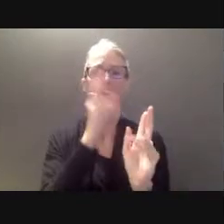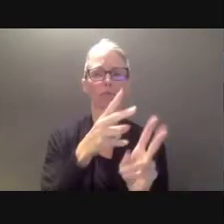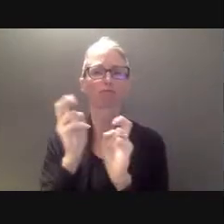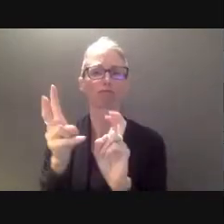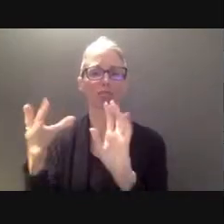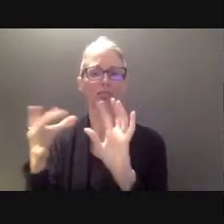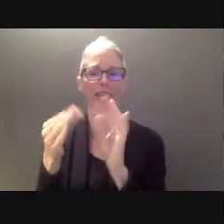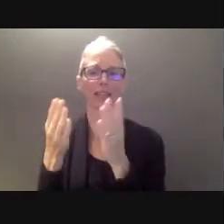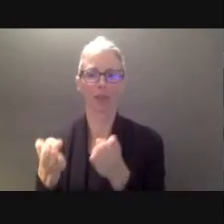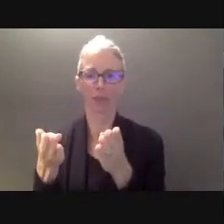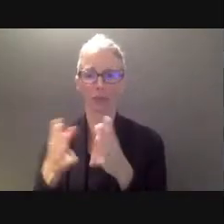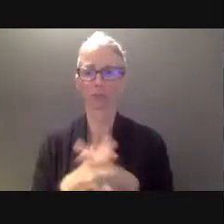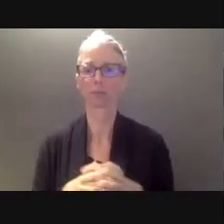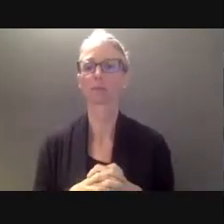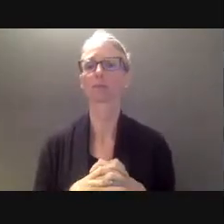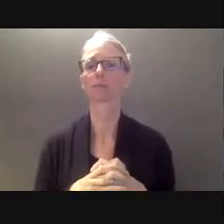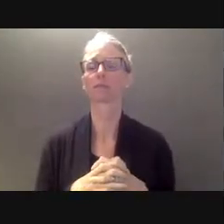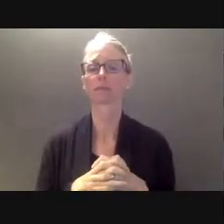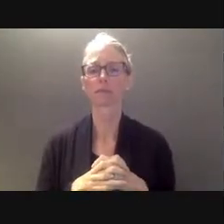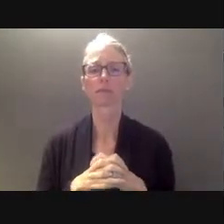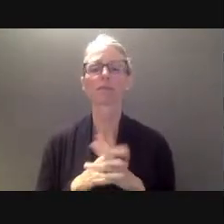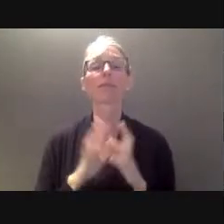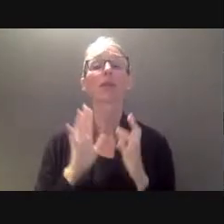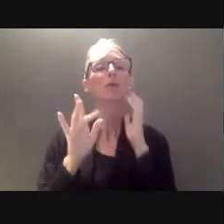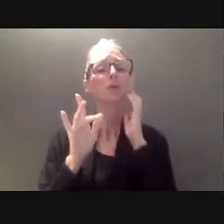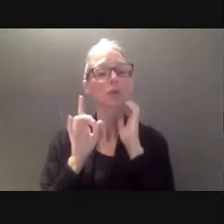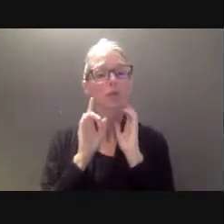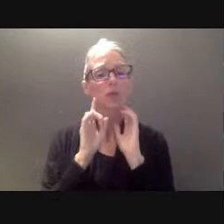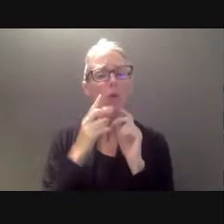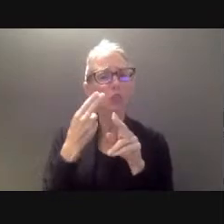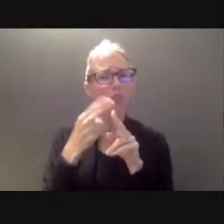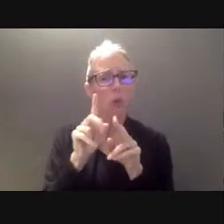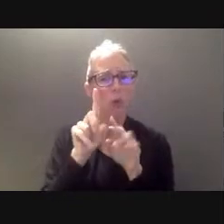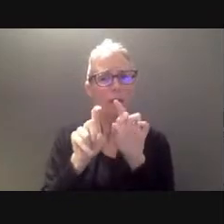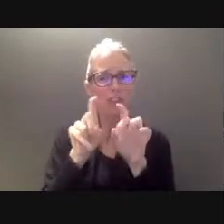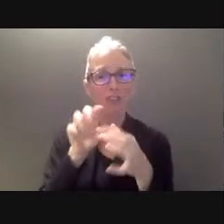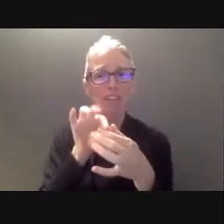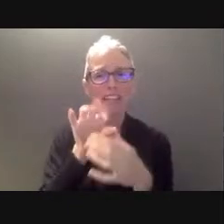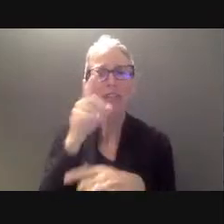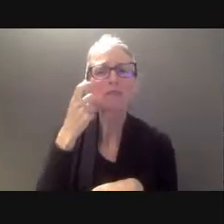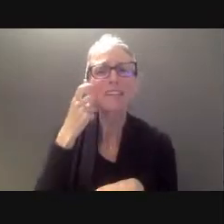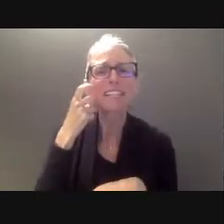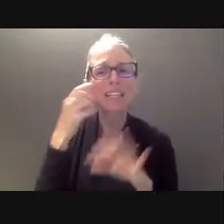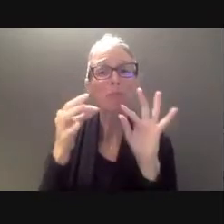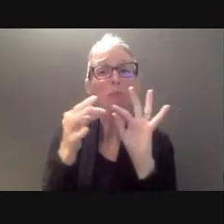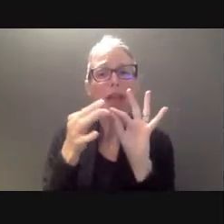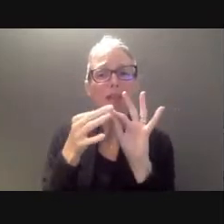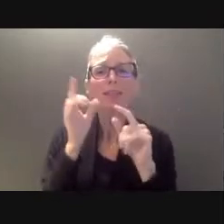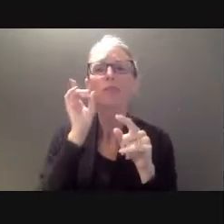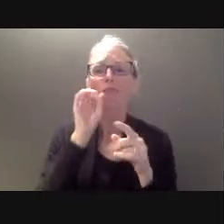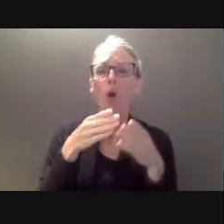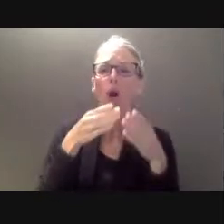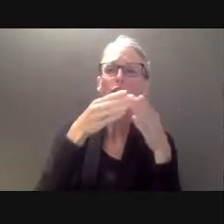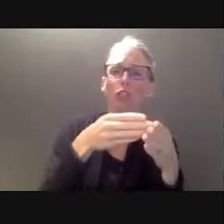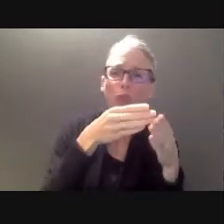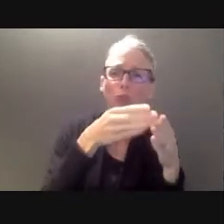So we had a quick question about whether those prices were in Canadian dollars or US. I'm assuming